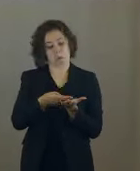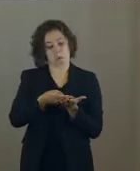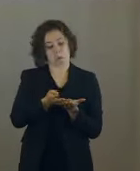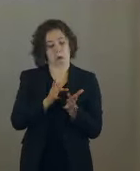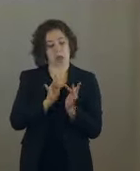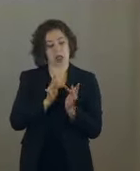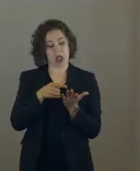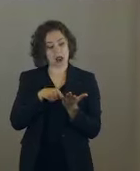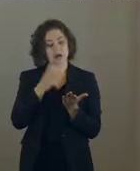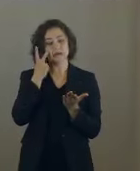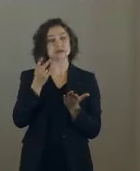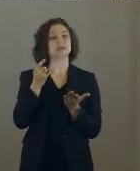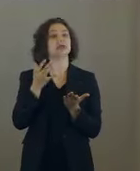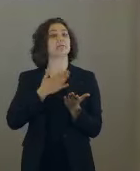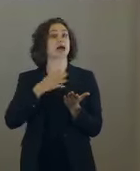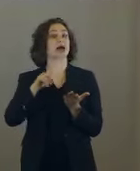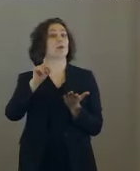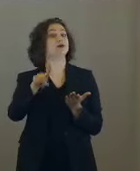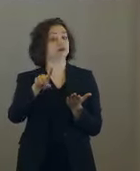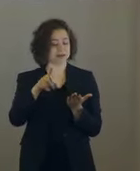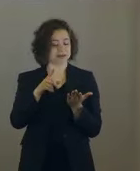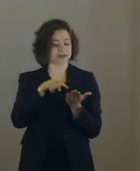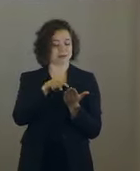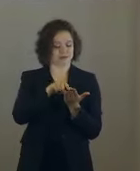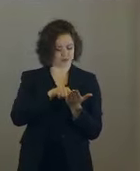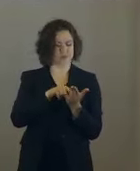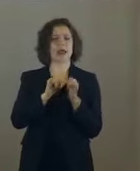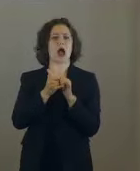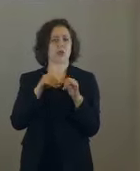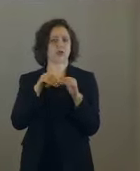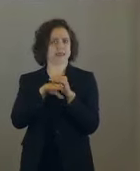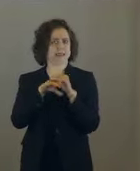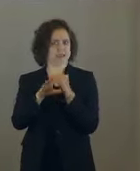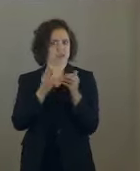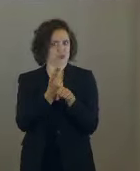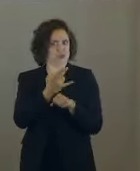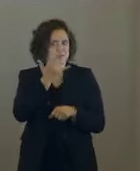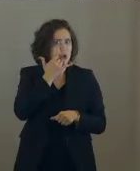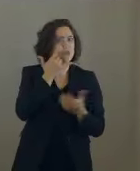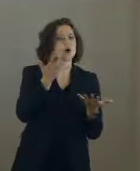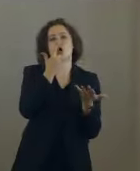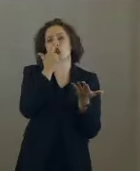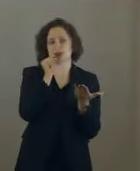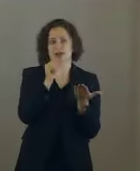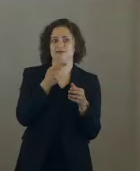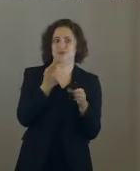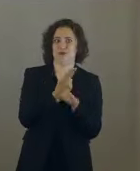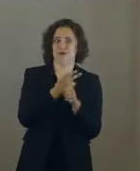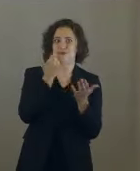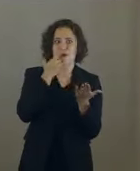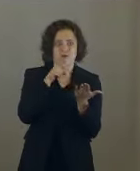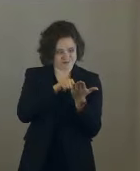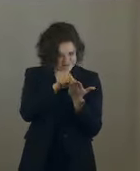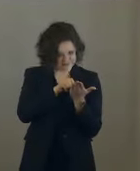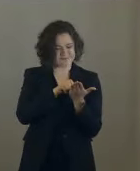one of my questions was already answered, which is how accessible is it by phone and what does it look like by phone? And so I